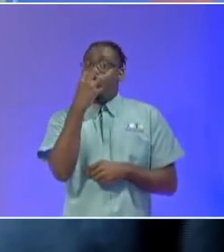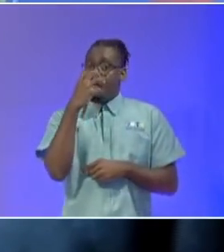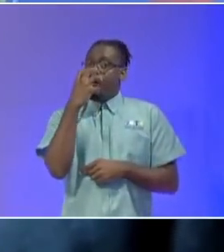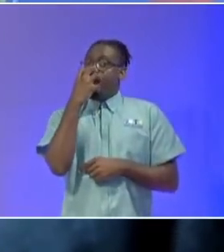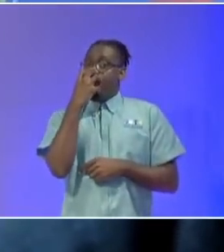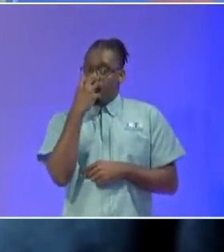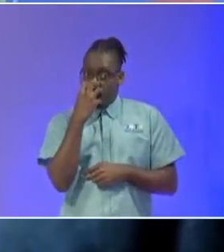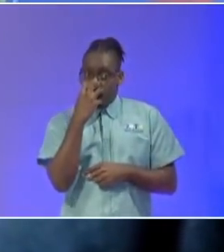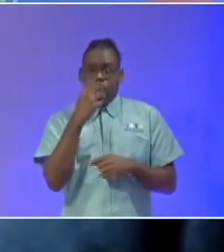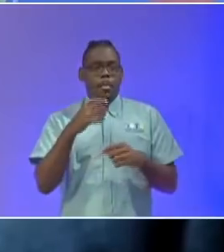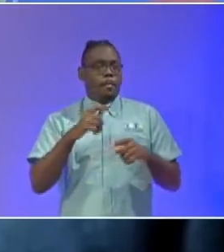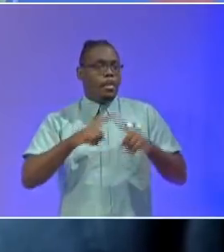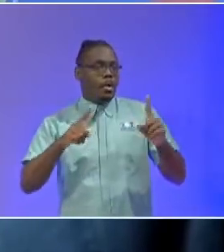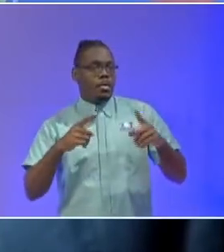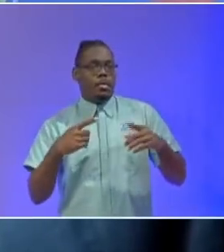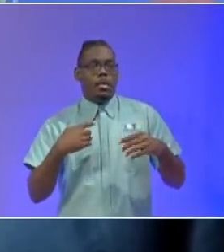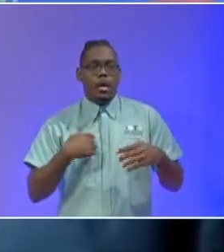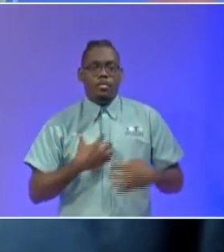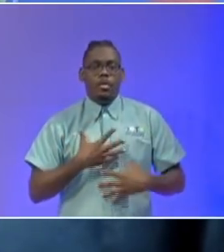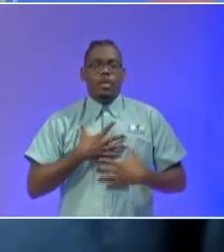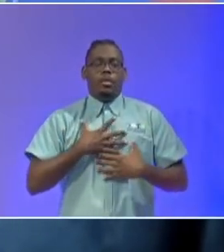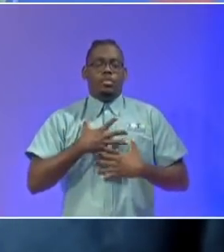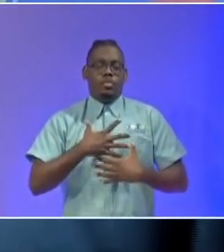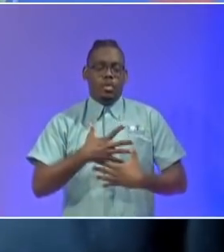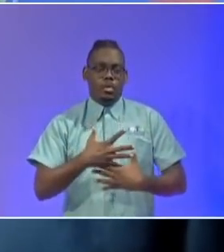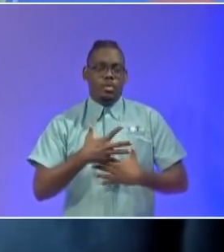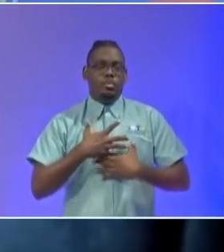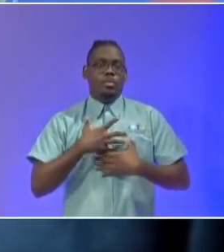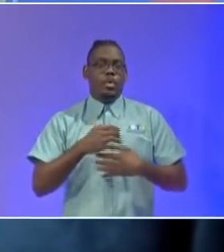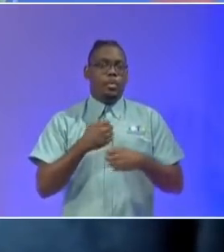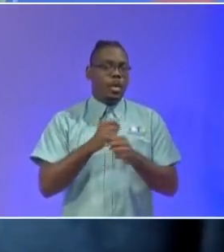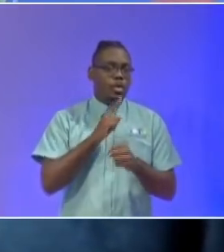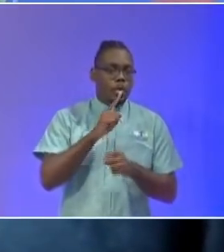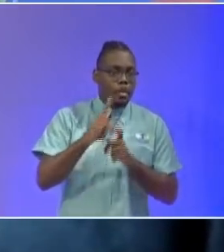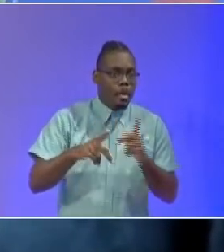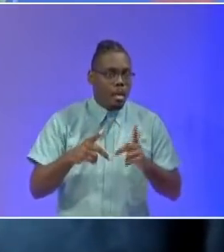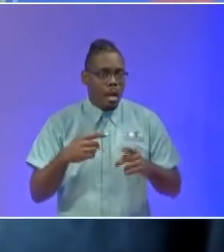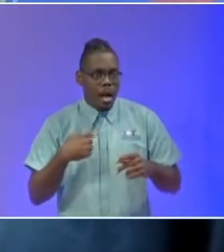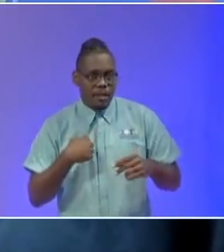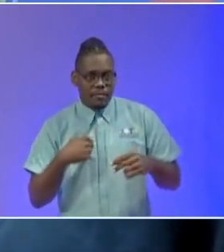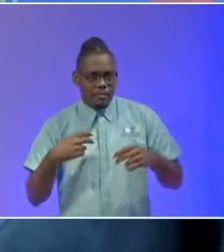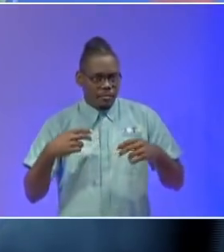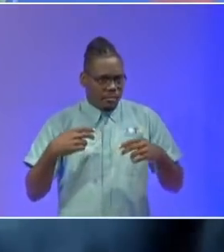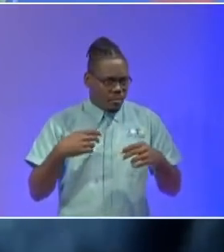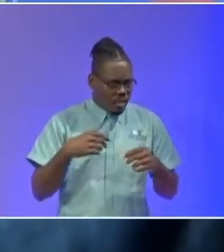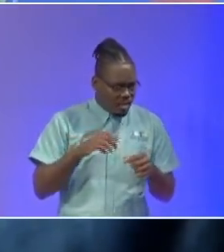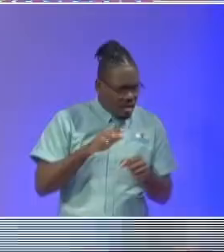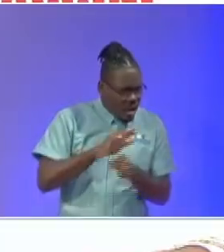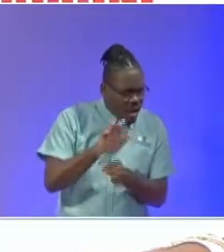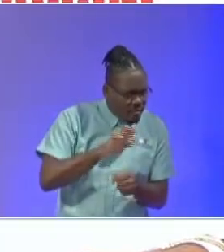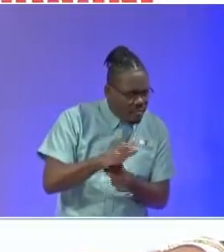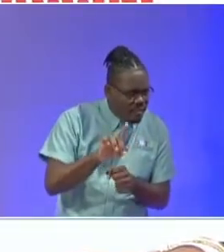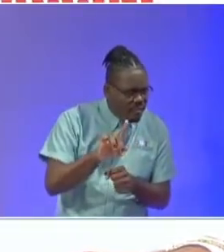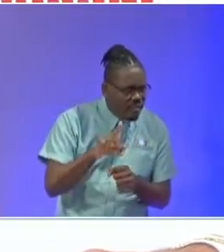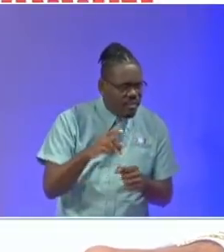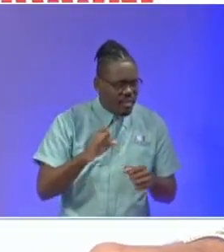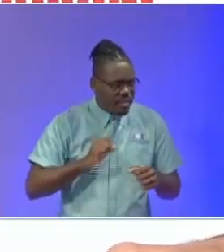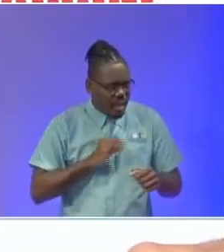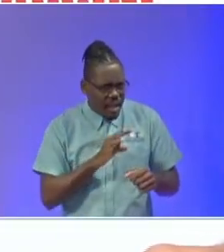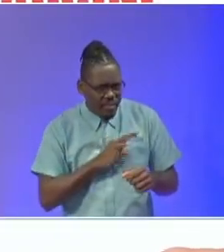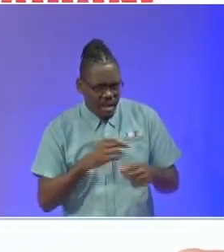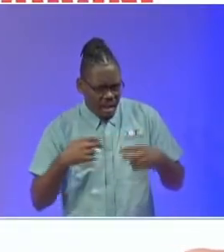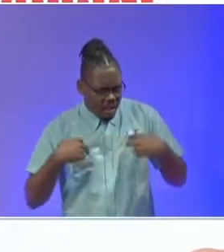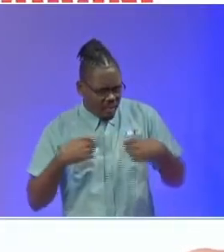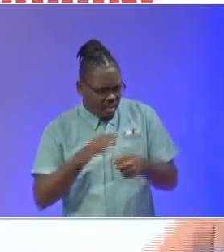persons additional resources in terms of staffing required for that? That's my second question. Thank you, Joel. So I will deal